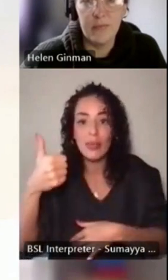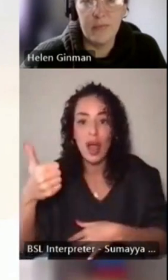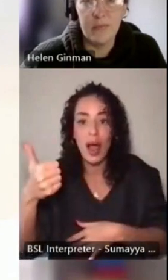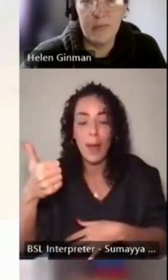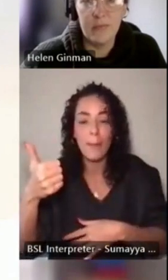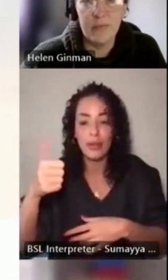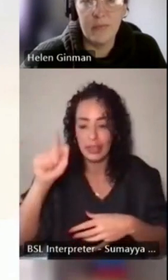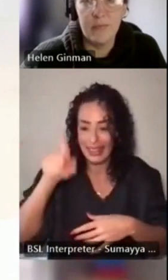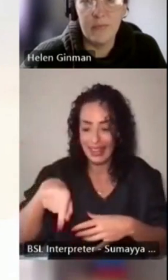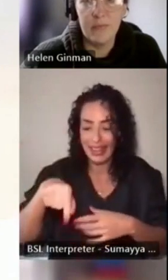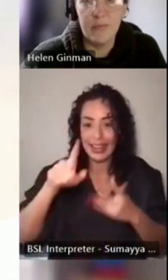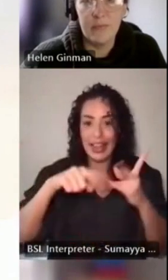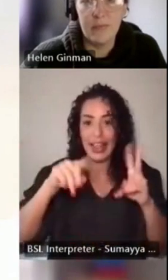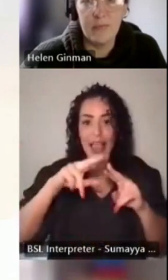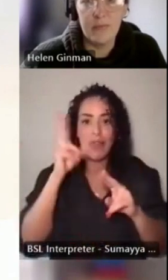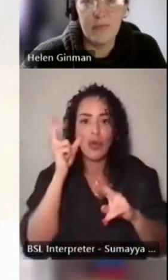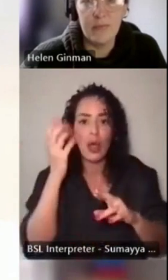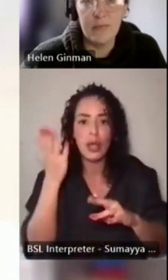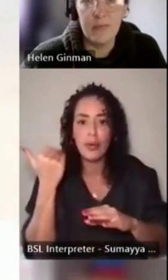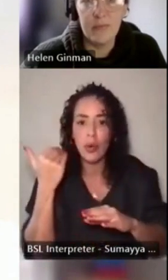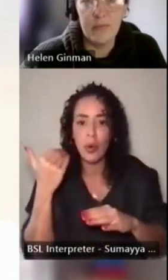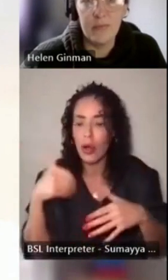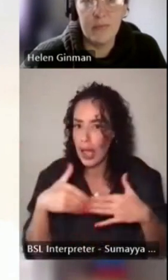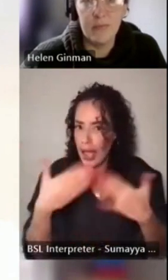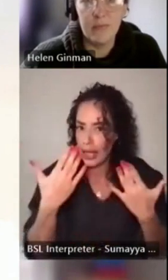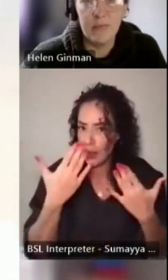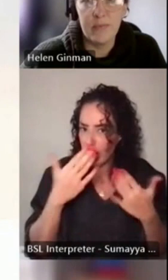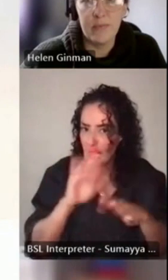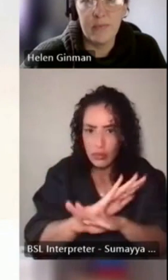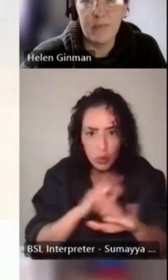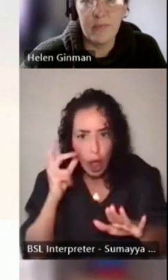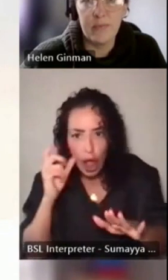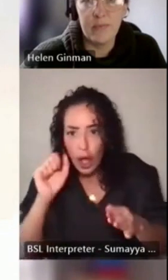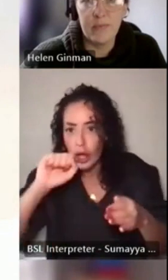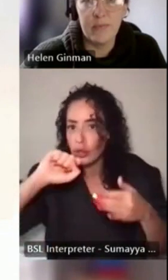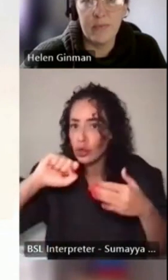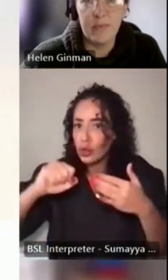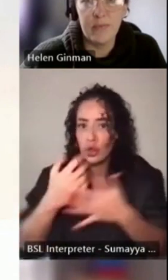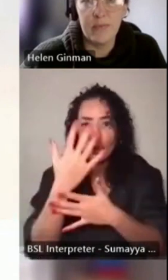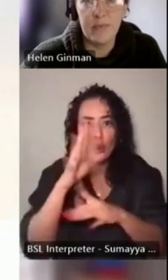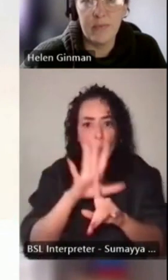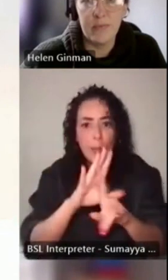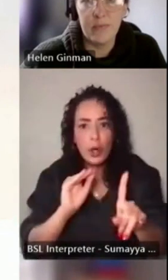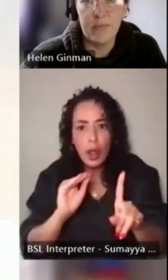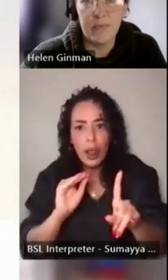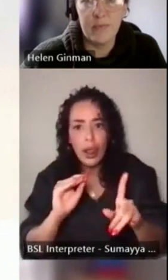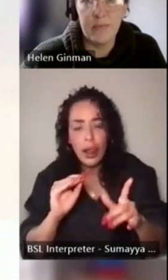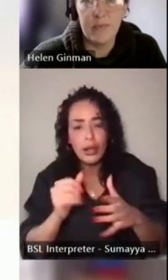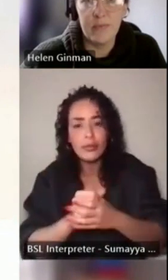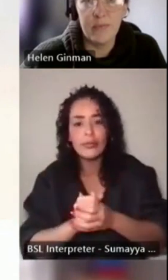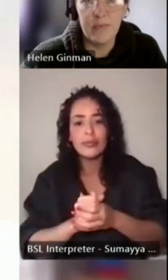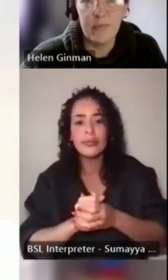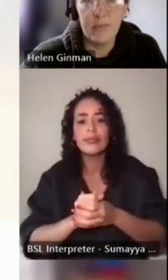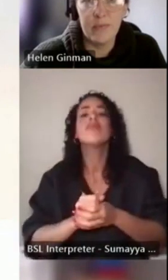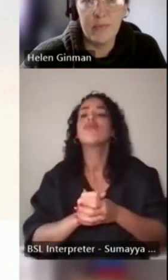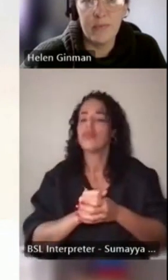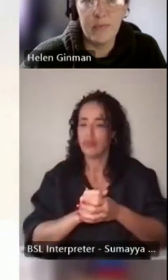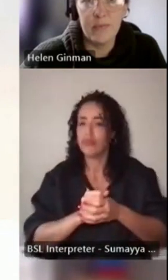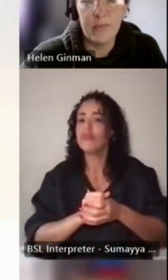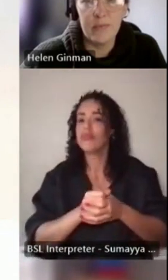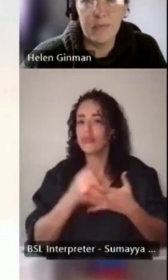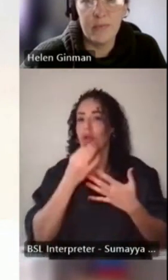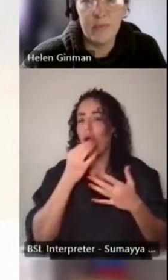if you've heard of this before. Has anyone not heard of it? Is this new to some people? Yeah, so I'm getting a few